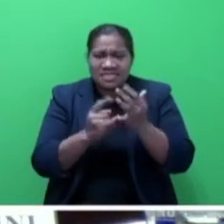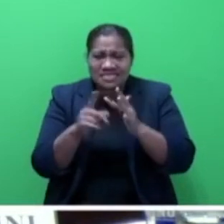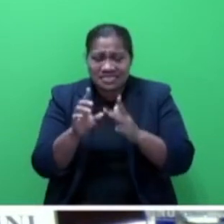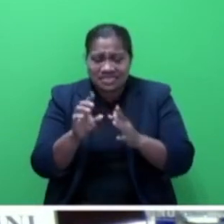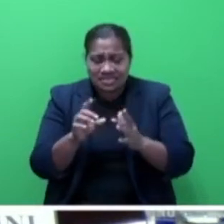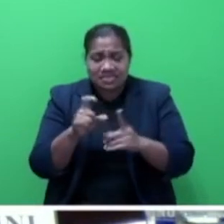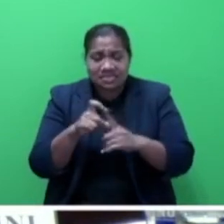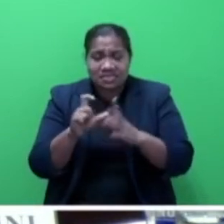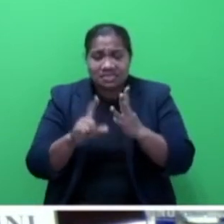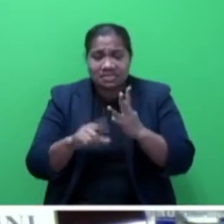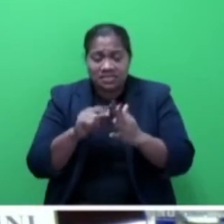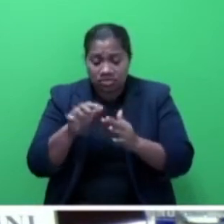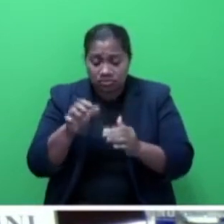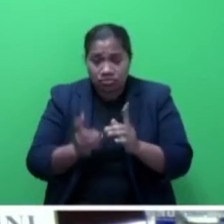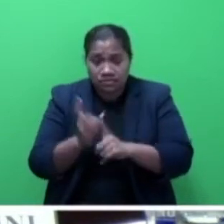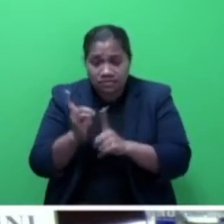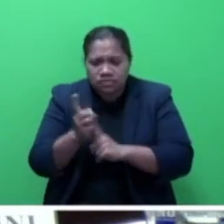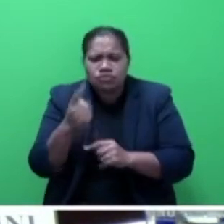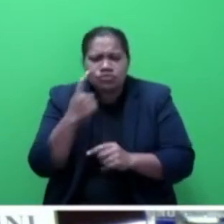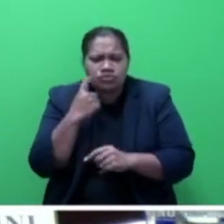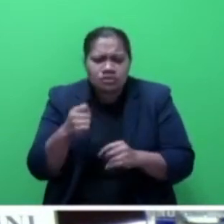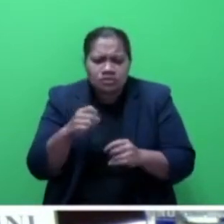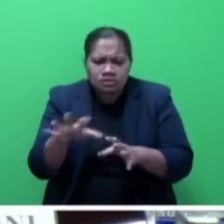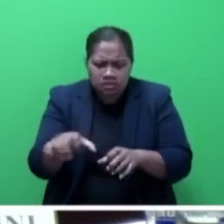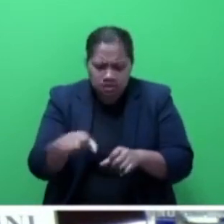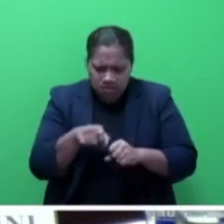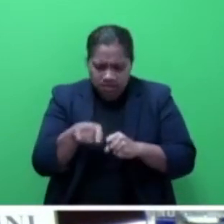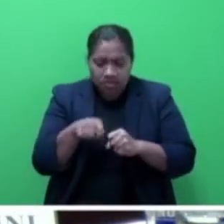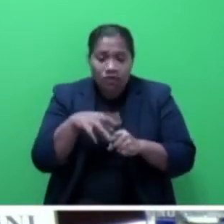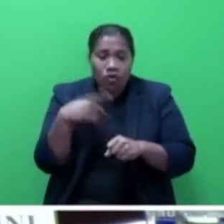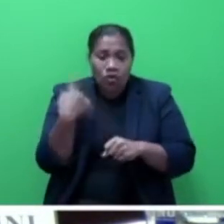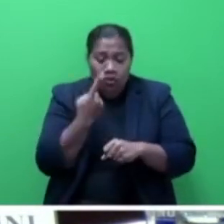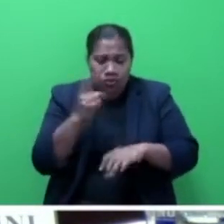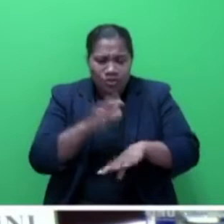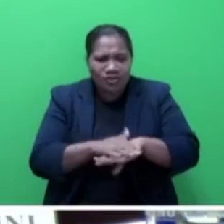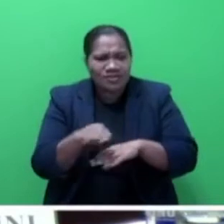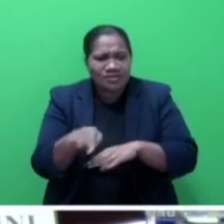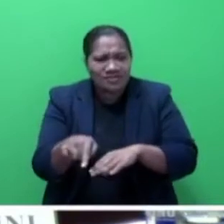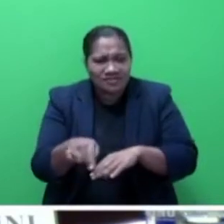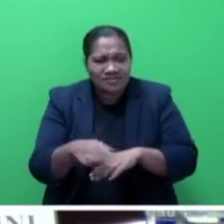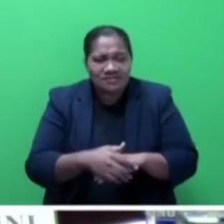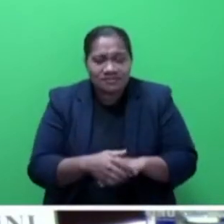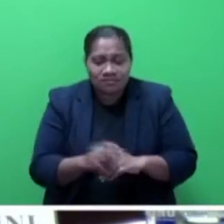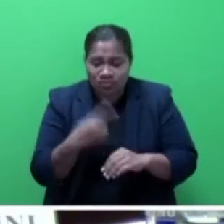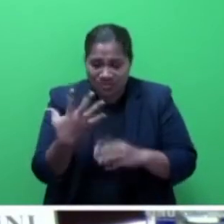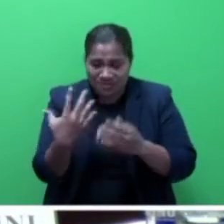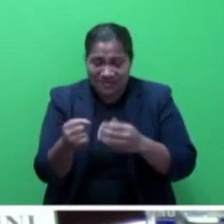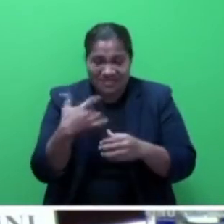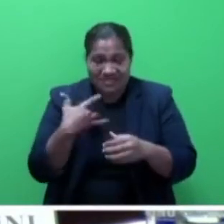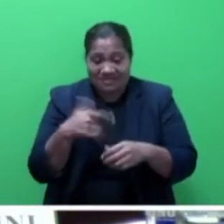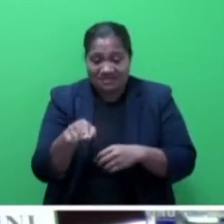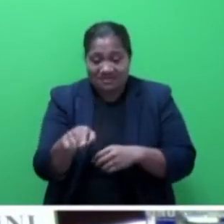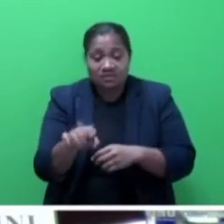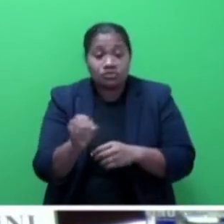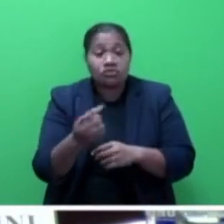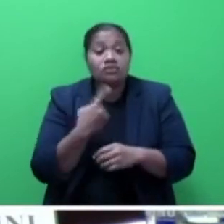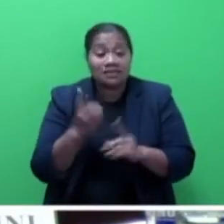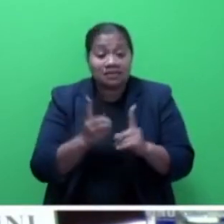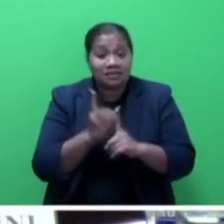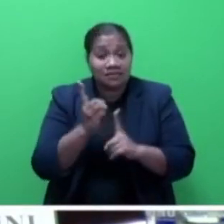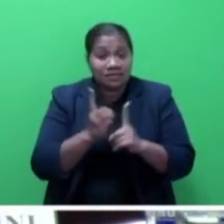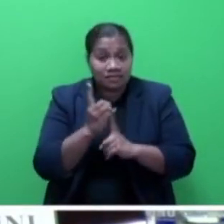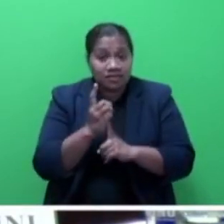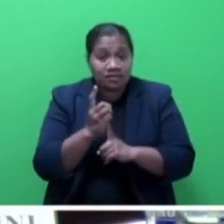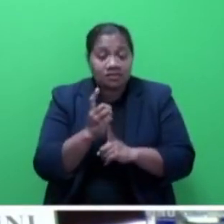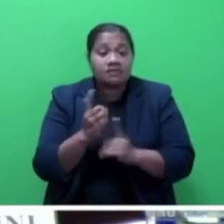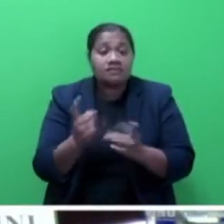bring in minimum disruption to the sitting tenants. And even when the development goes ahead, we